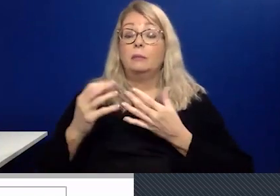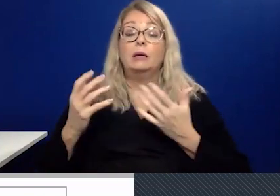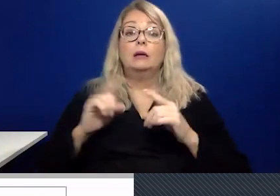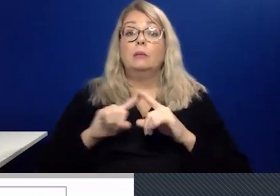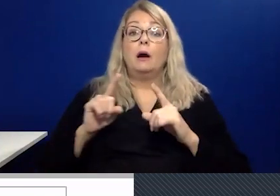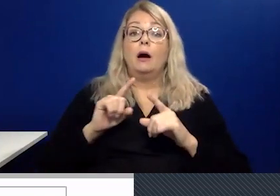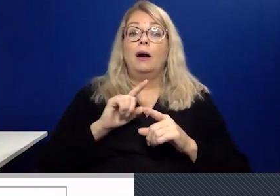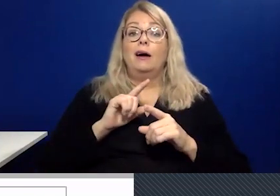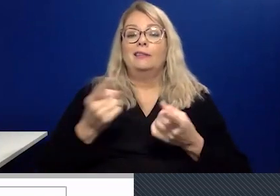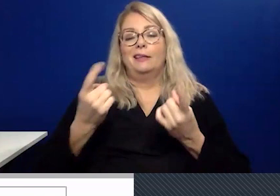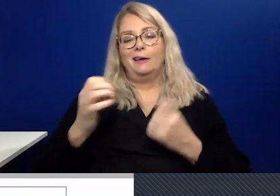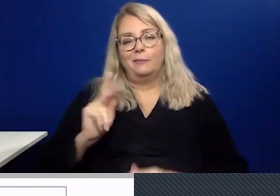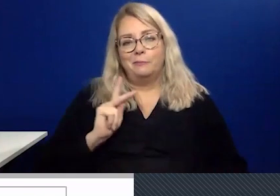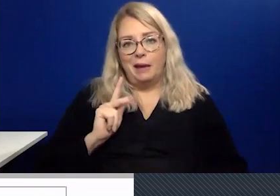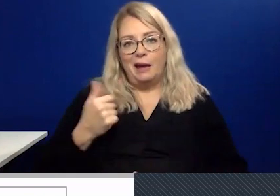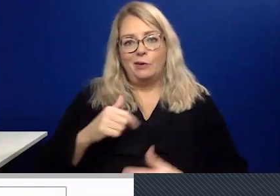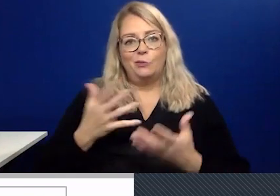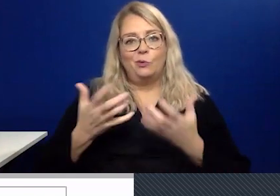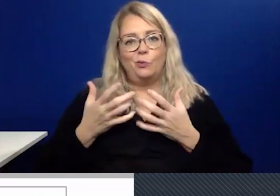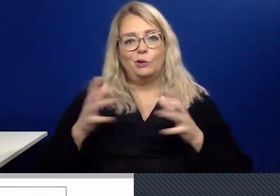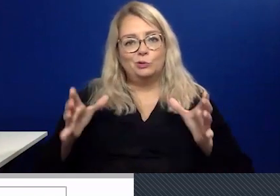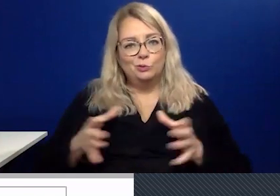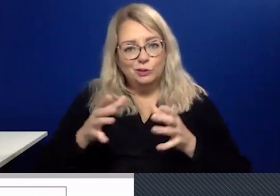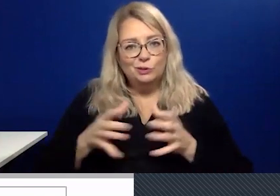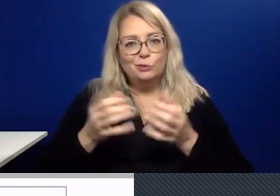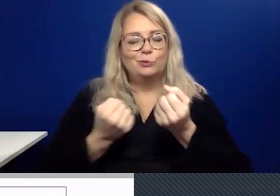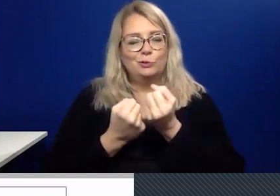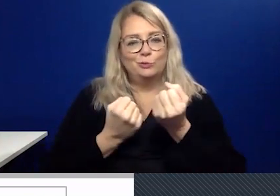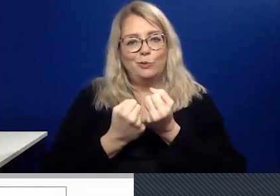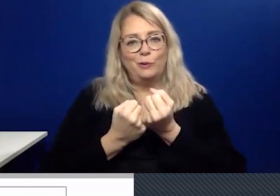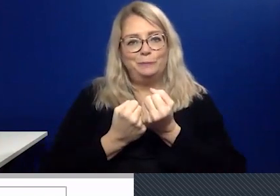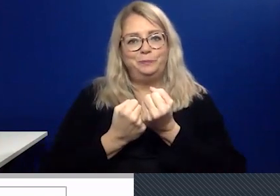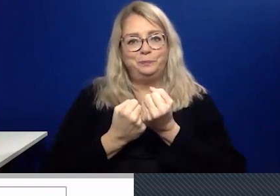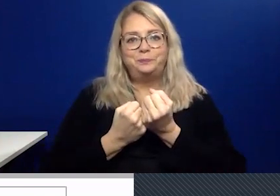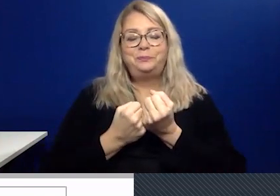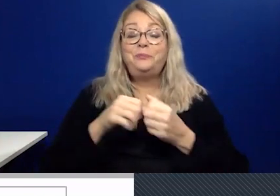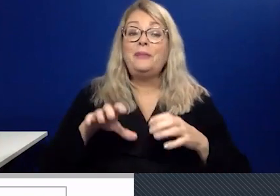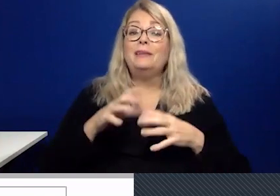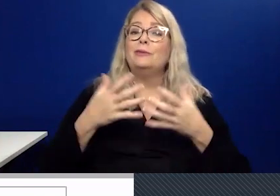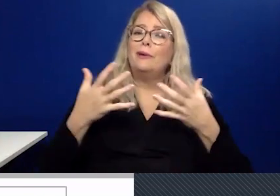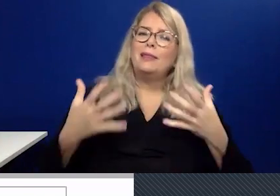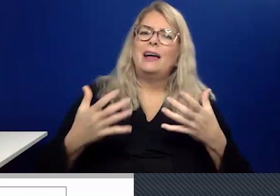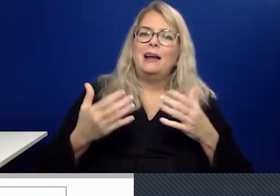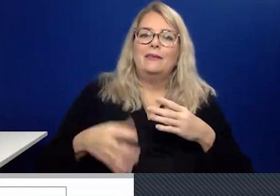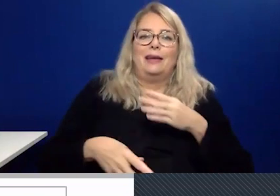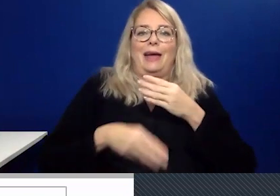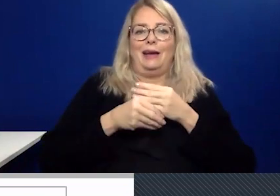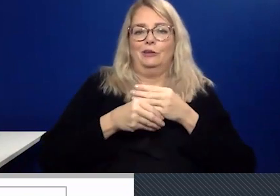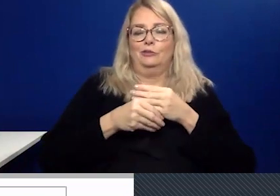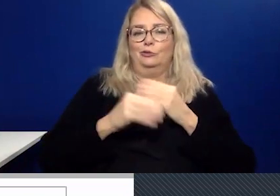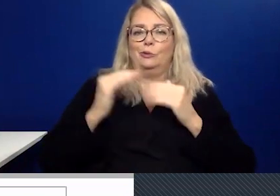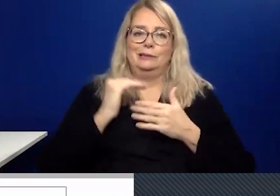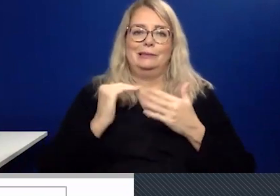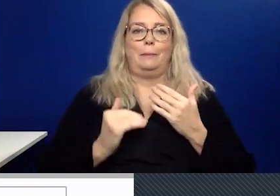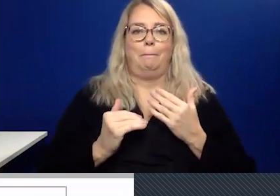we want to encourage them and support them along that way. So that's why we go through and do a lot of that extra steps for them so that they